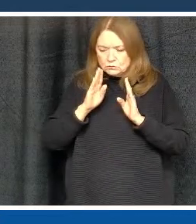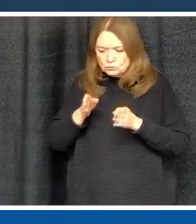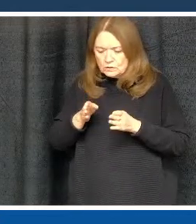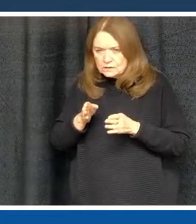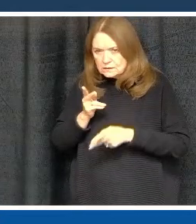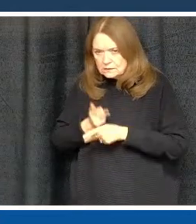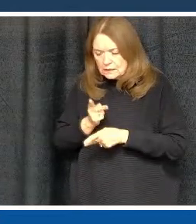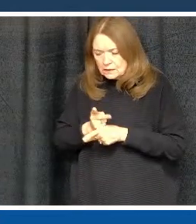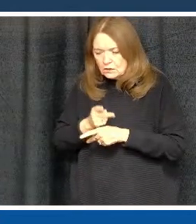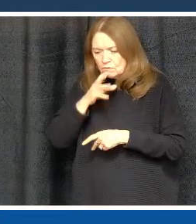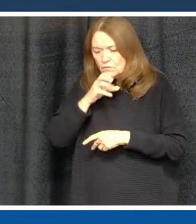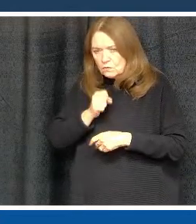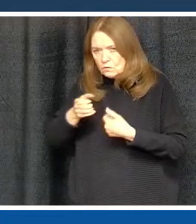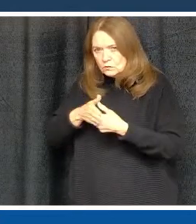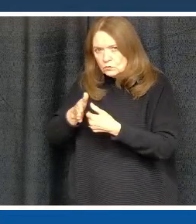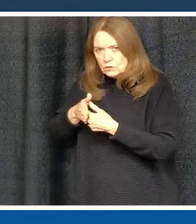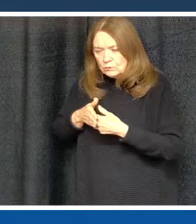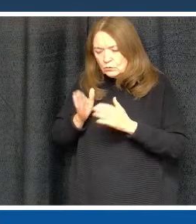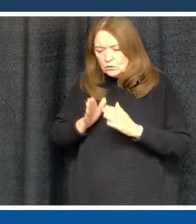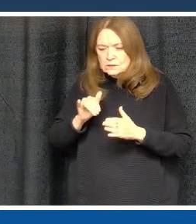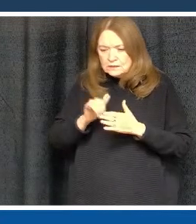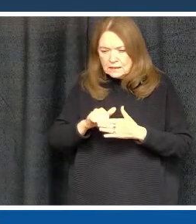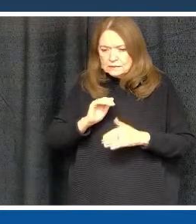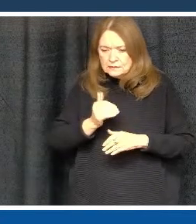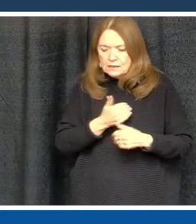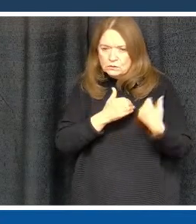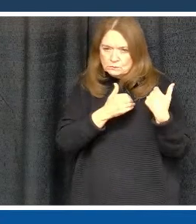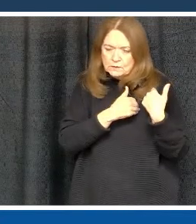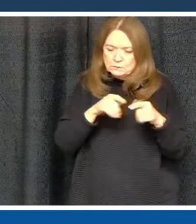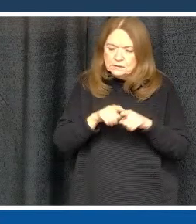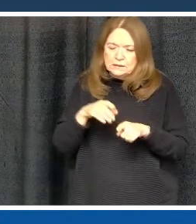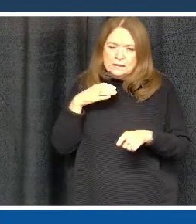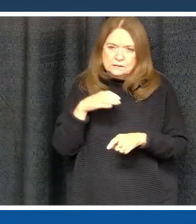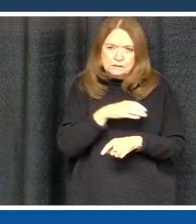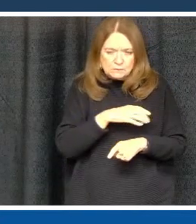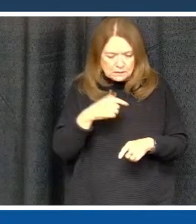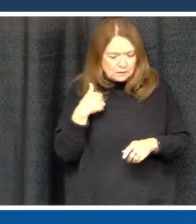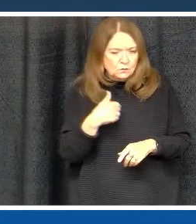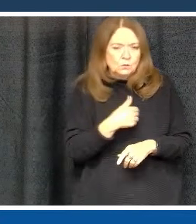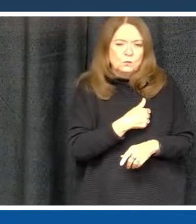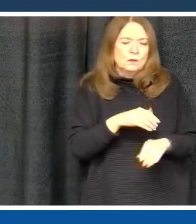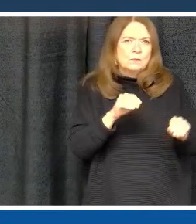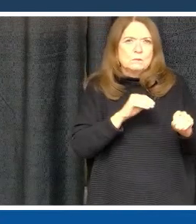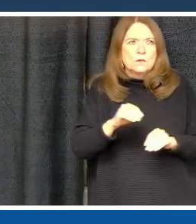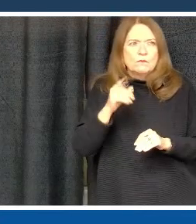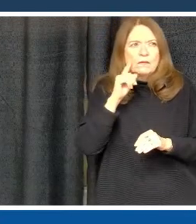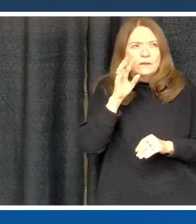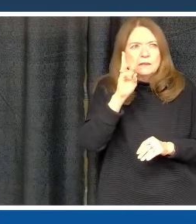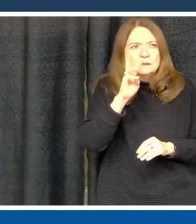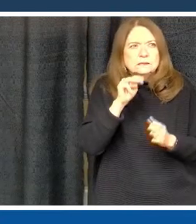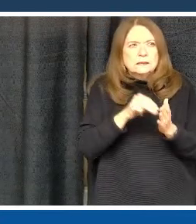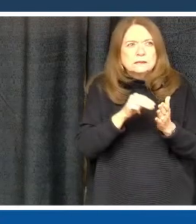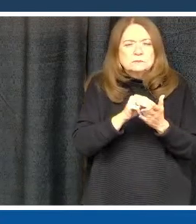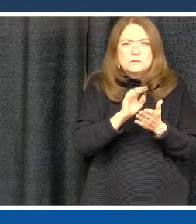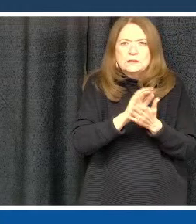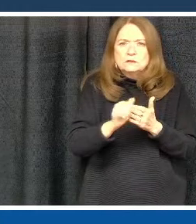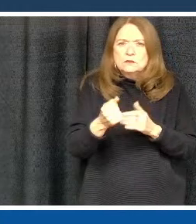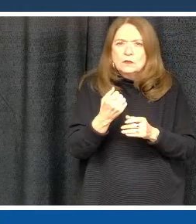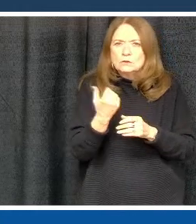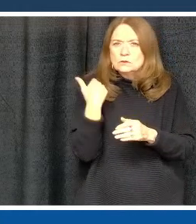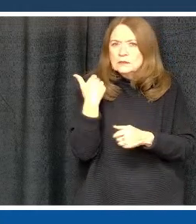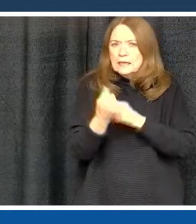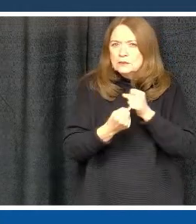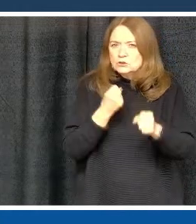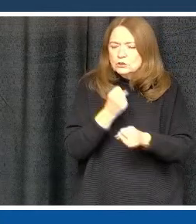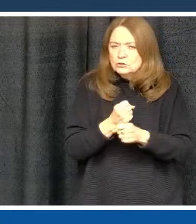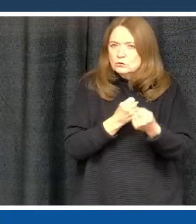neighborhoods. It's on us as a committee. We moved $6 million last year to support